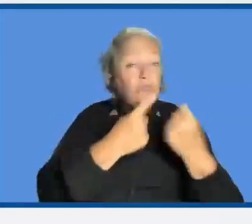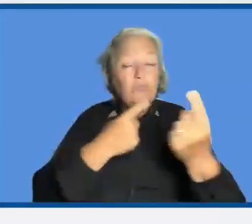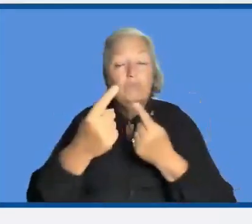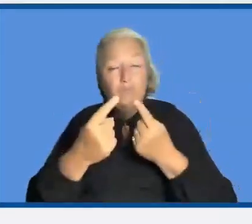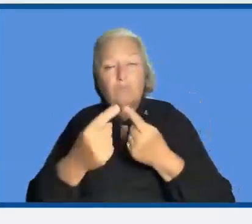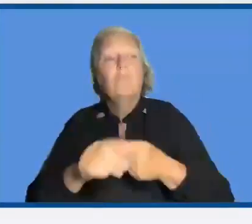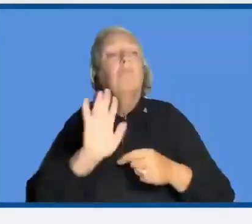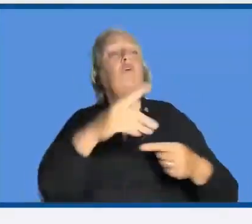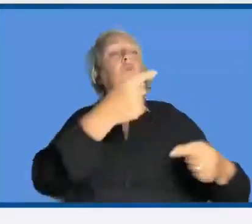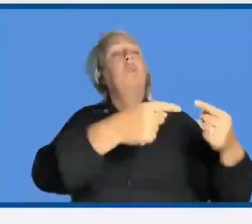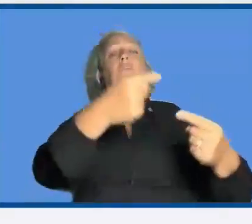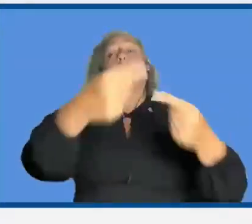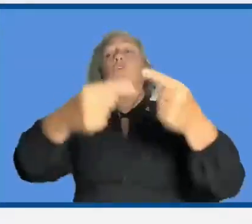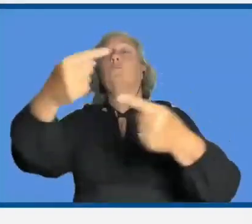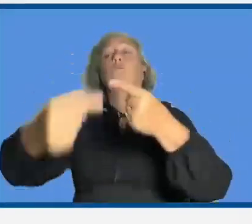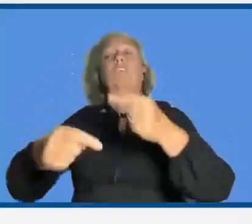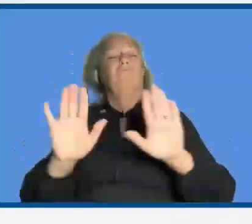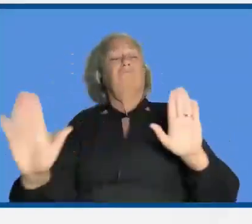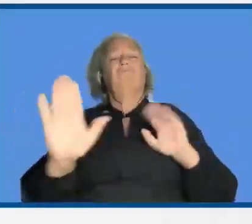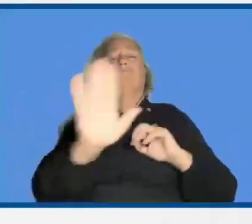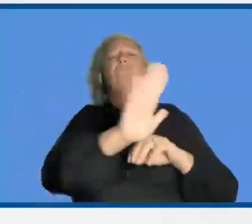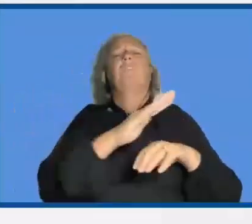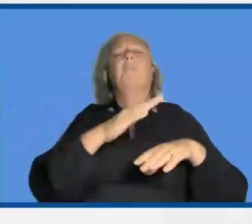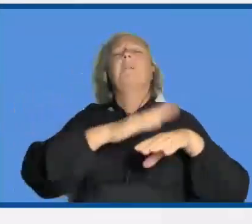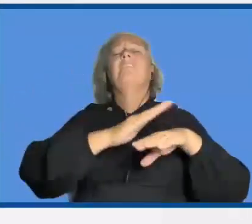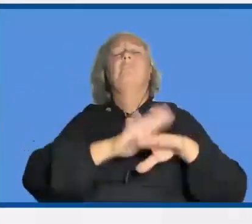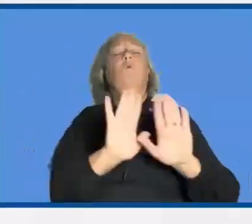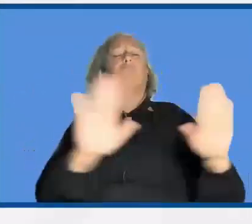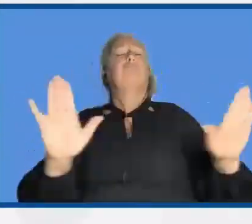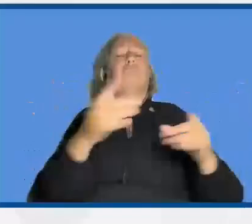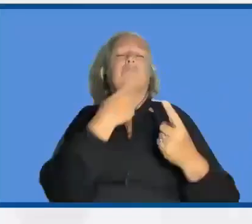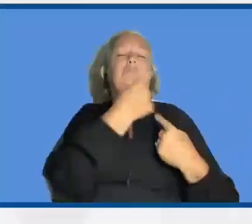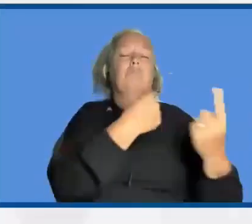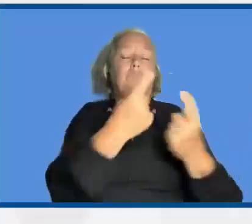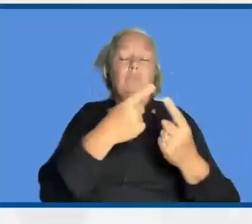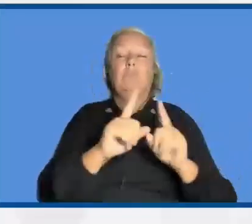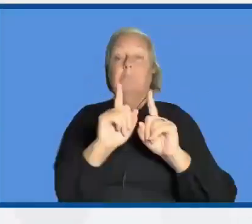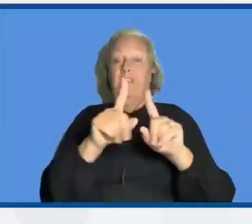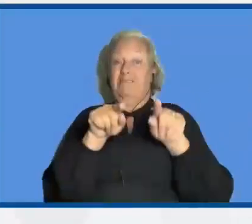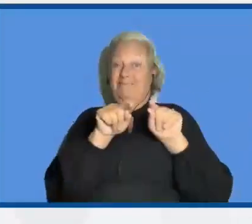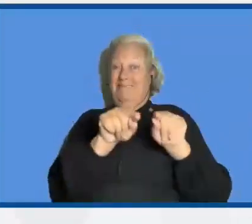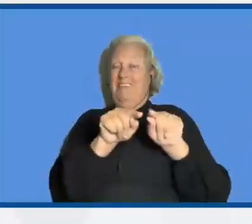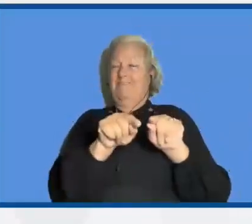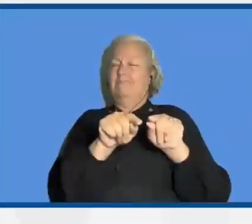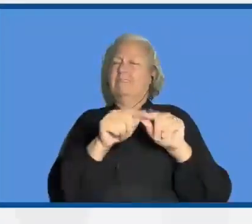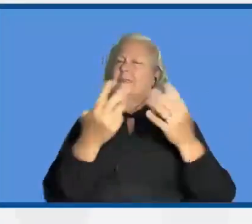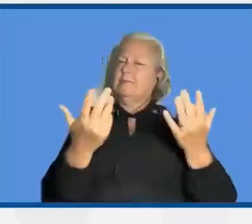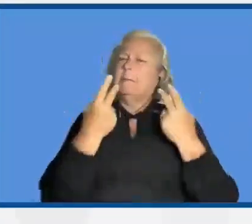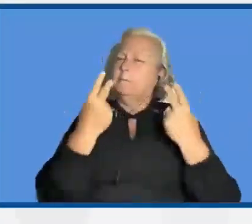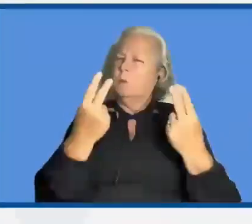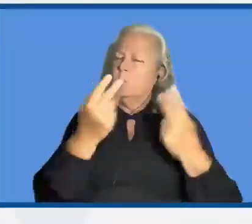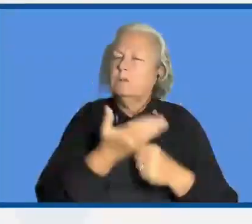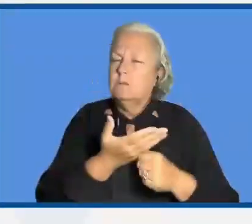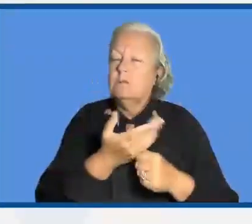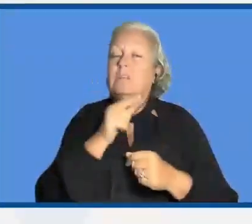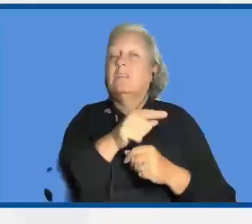platforms. For us, this has been an important point. This is related to everything that